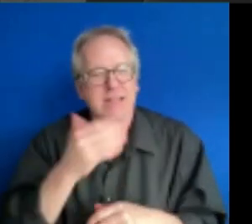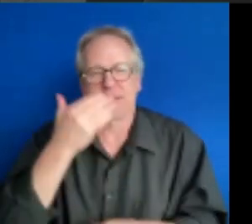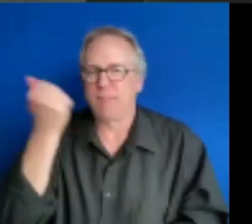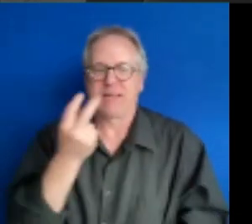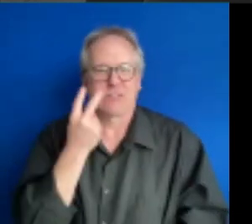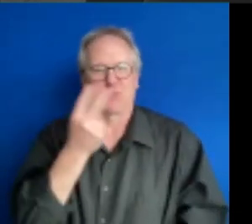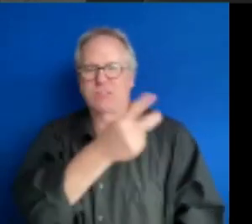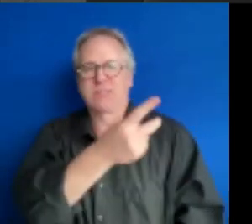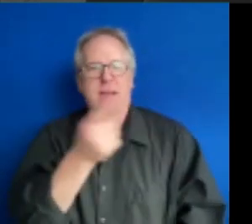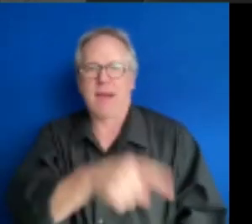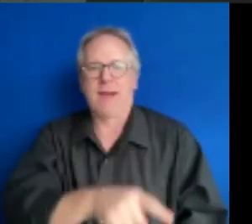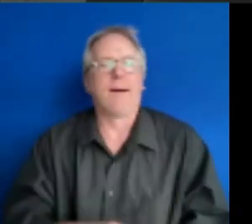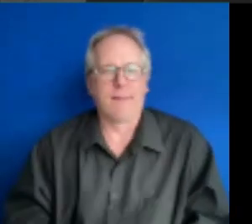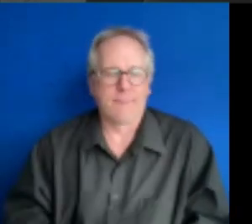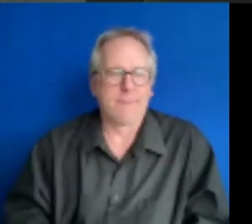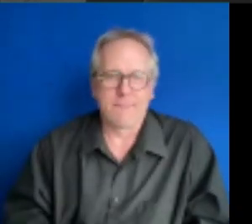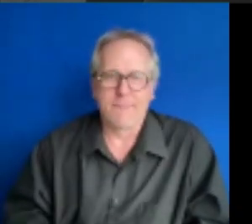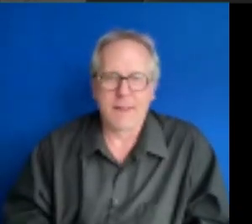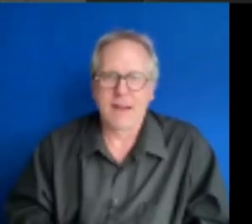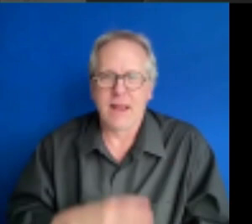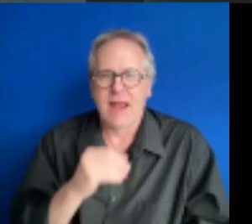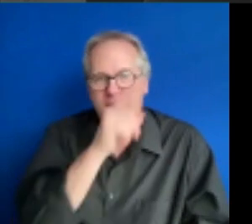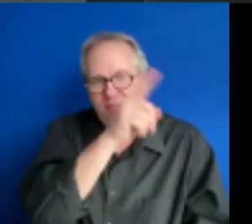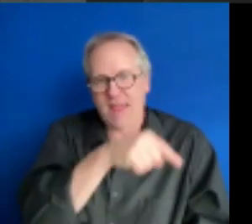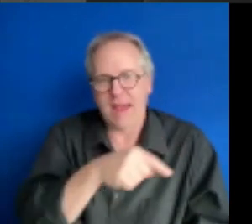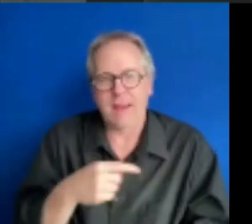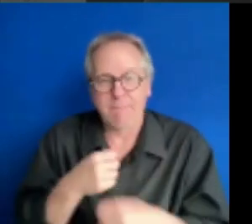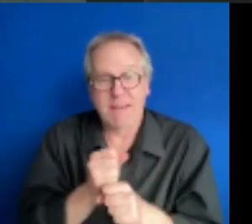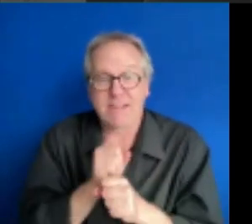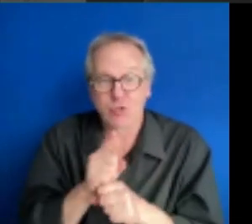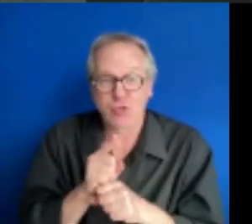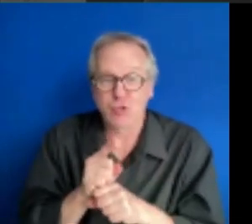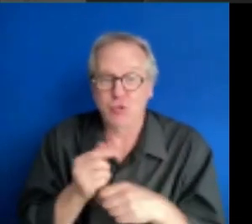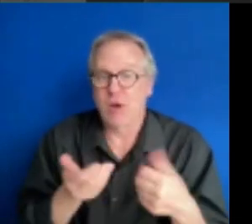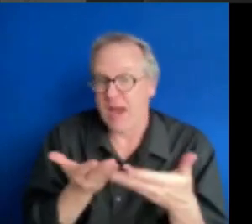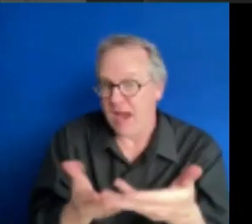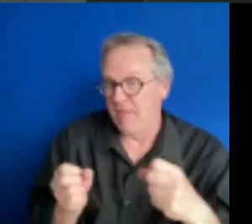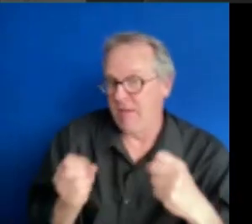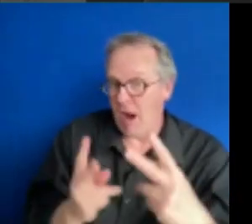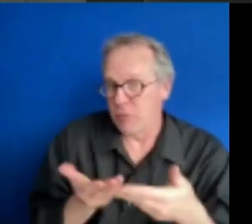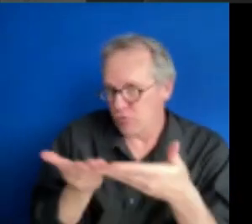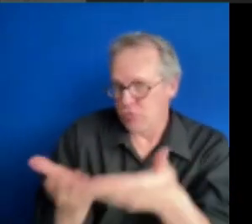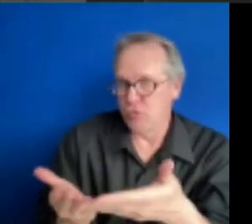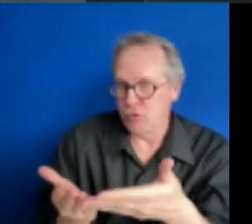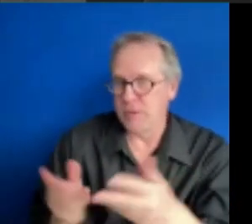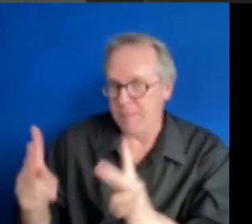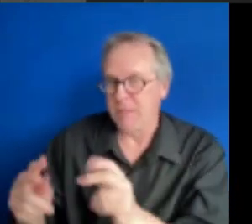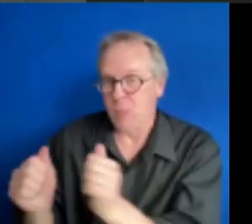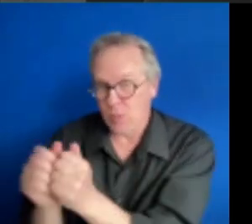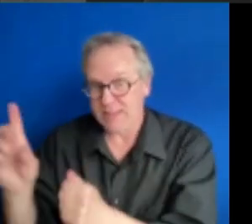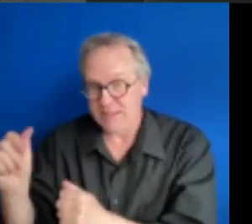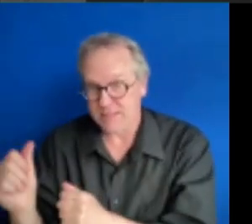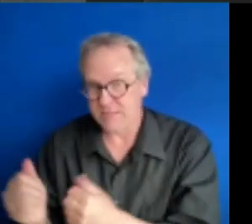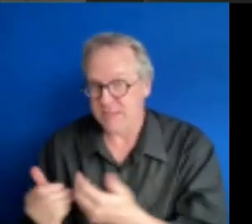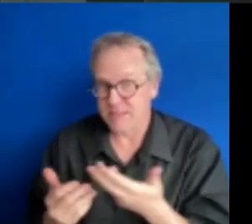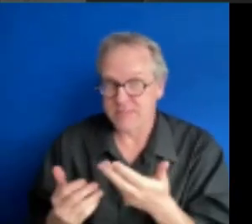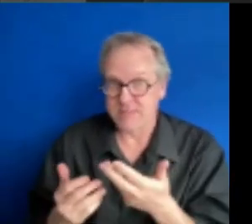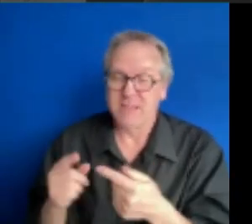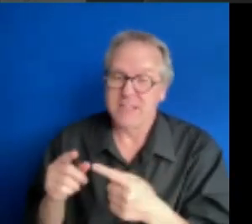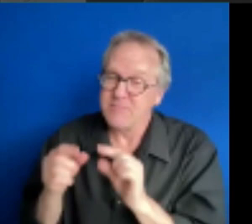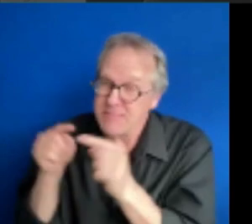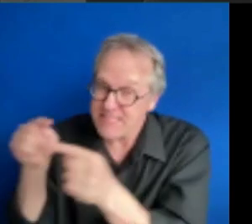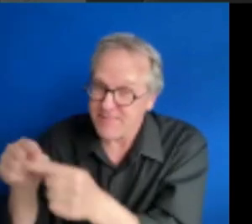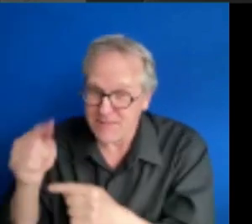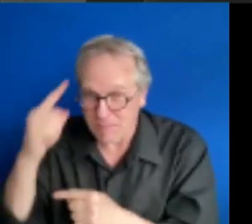see, and making sure that there are opportunities for people with disabilities, specifically mental